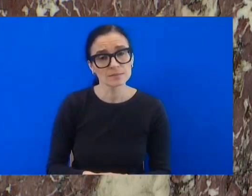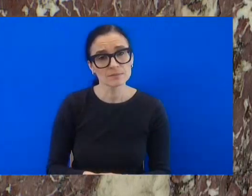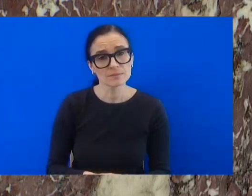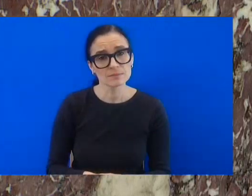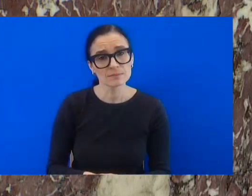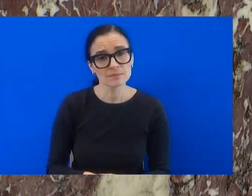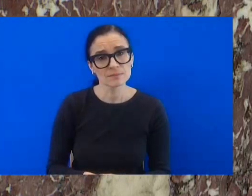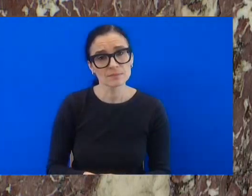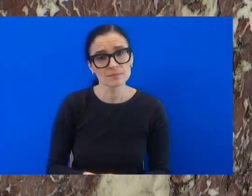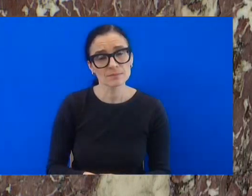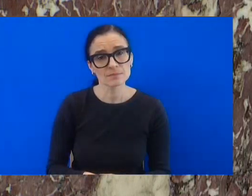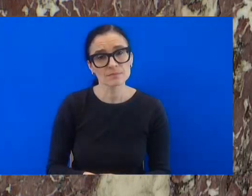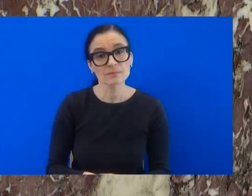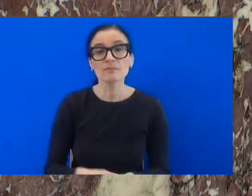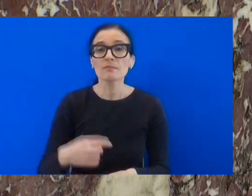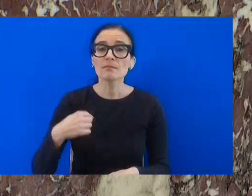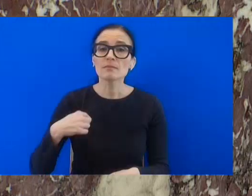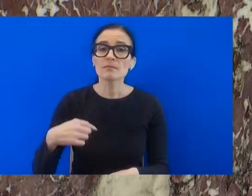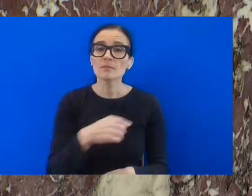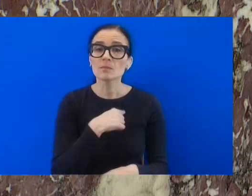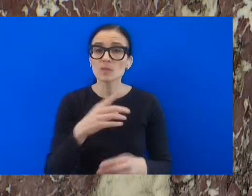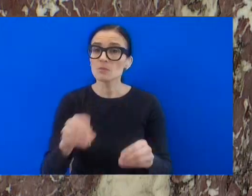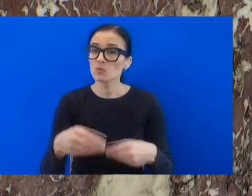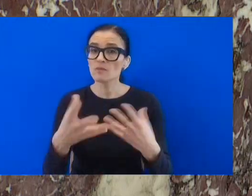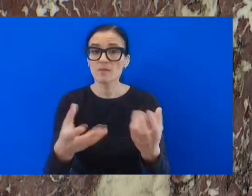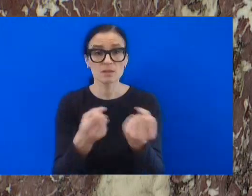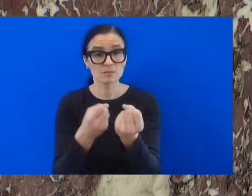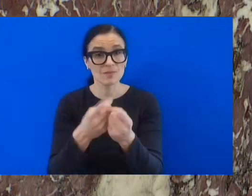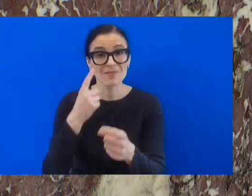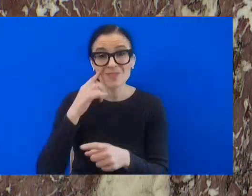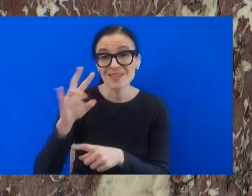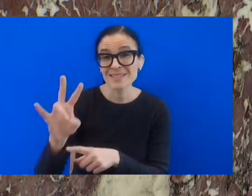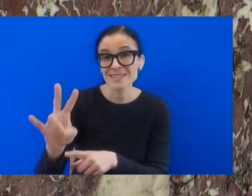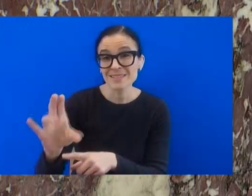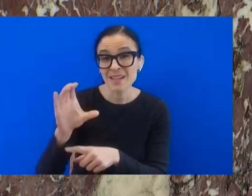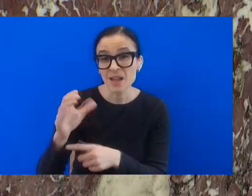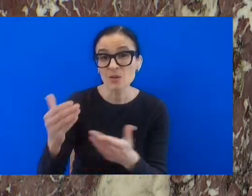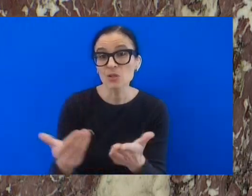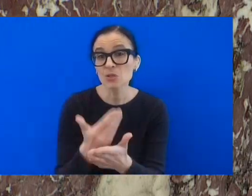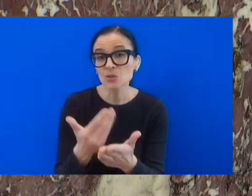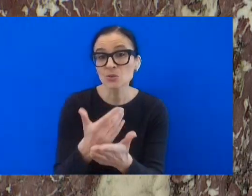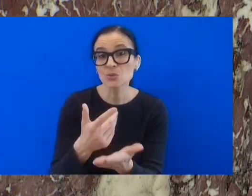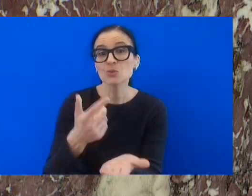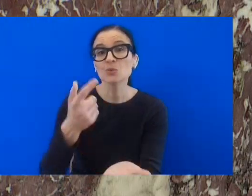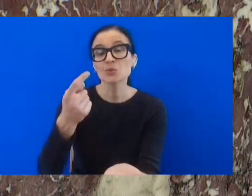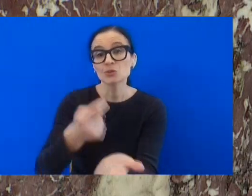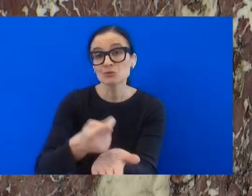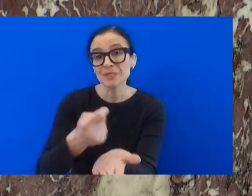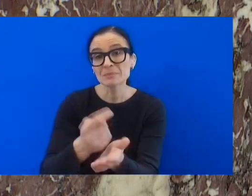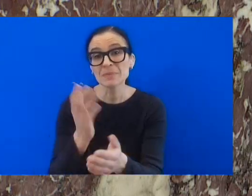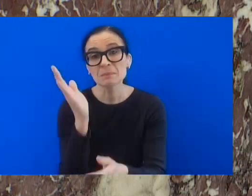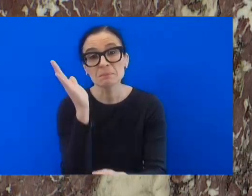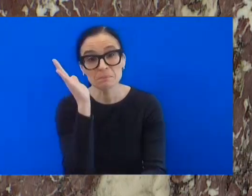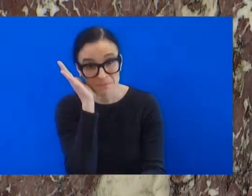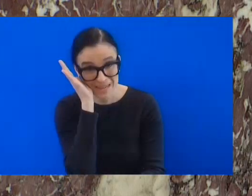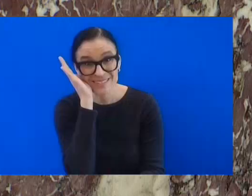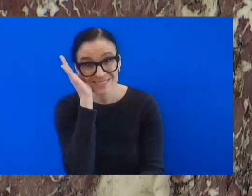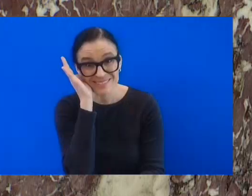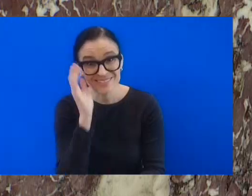We are supporting communities through the establishment of withdrawal management and connecting people to care, sobering and